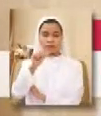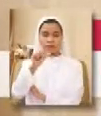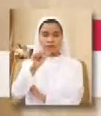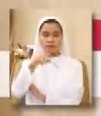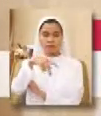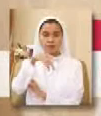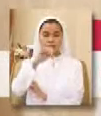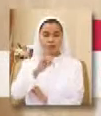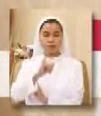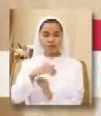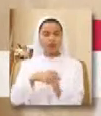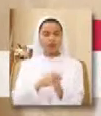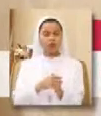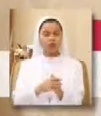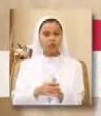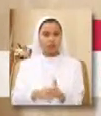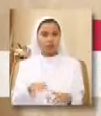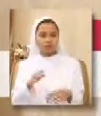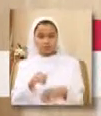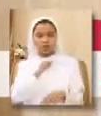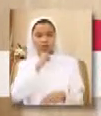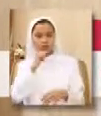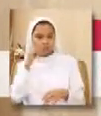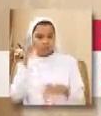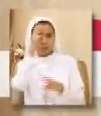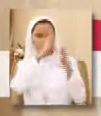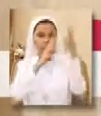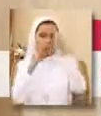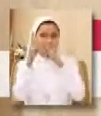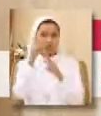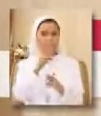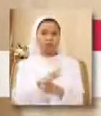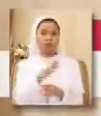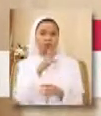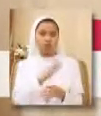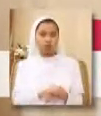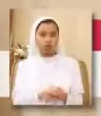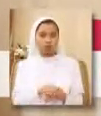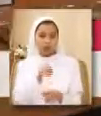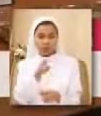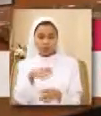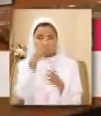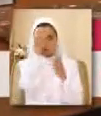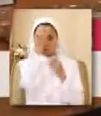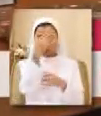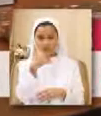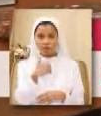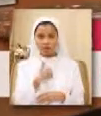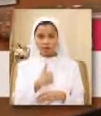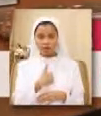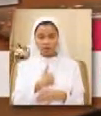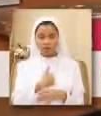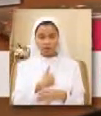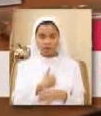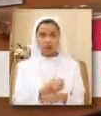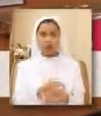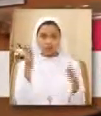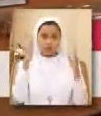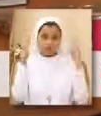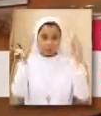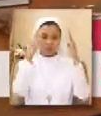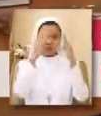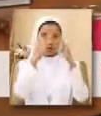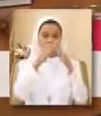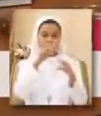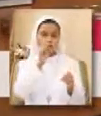don't worry, Mother. You are now under my jurisdiction. You obey me. You don't have to obey Father yeah.